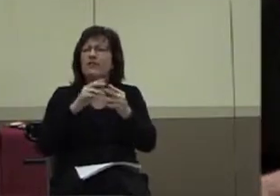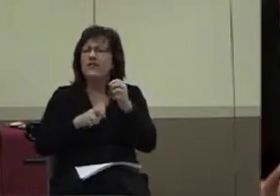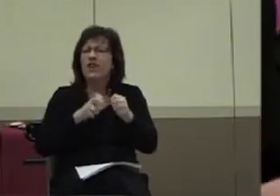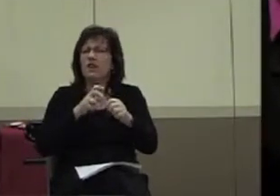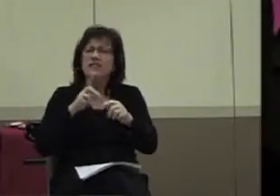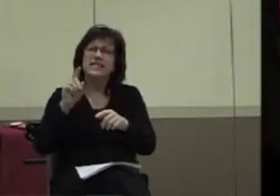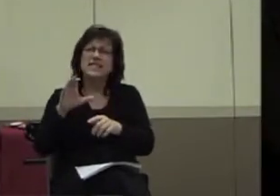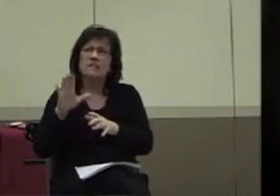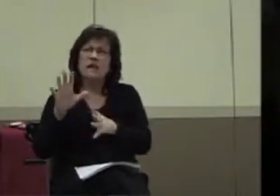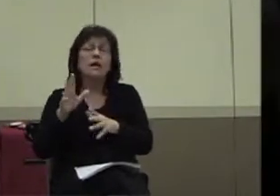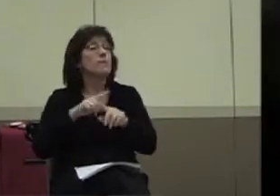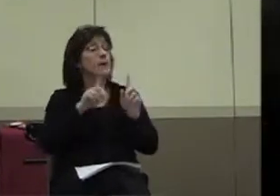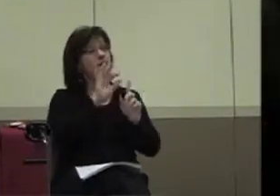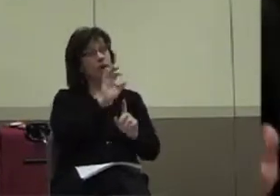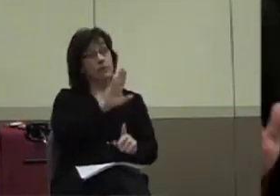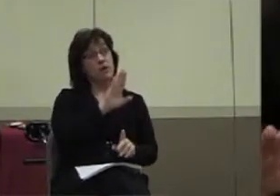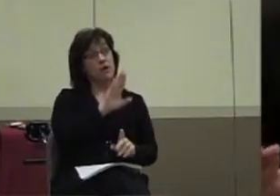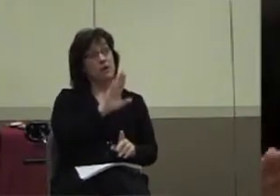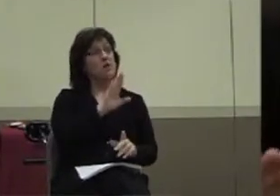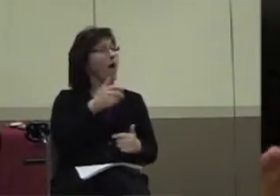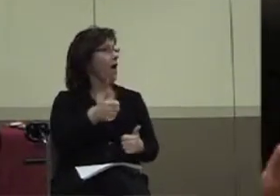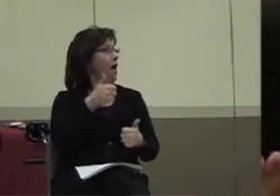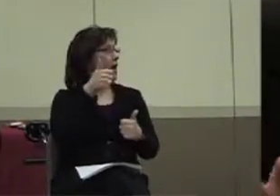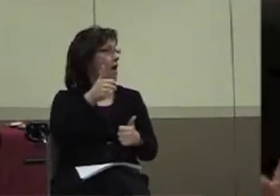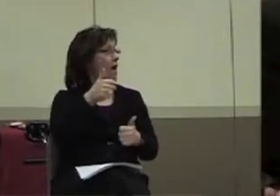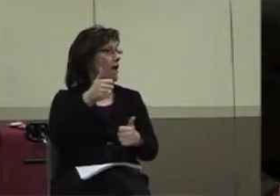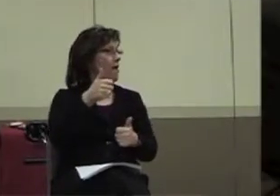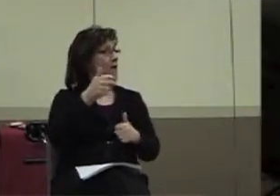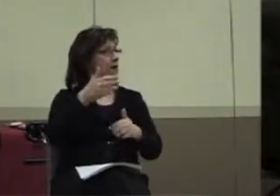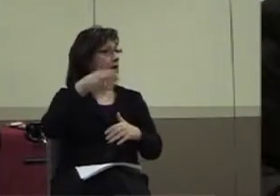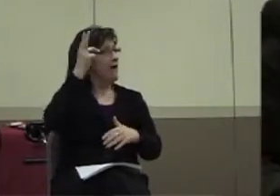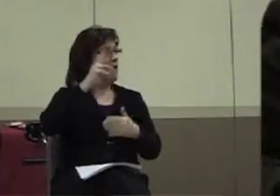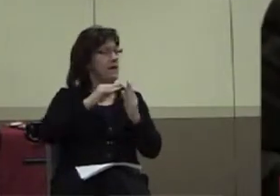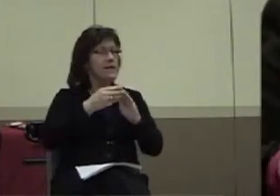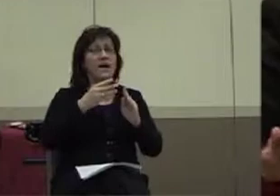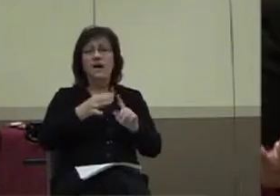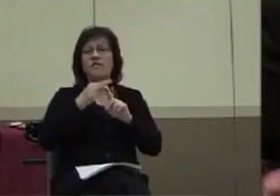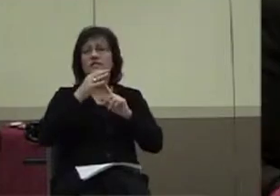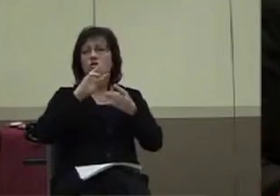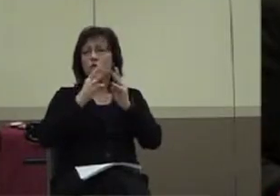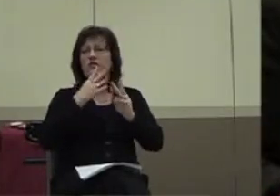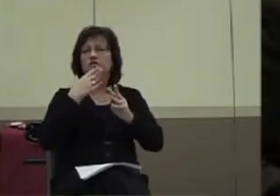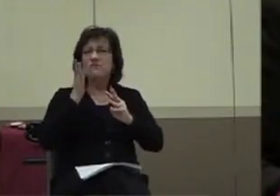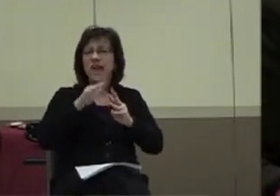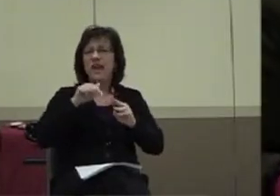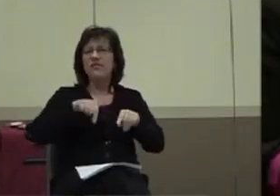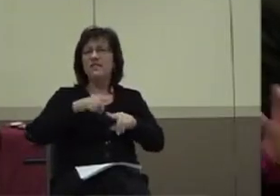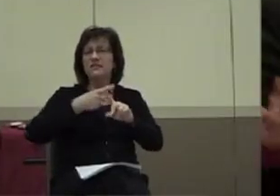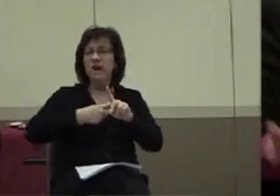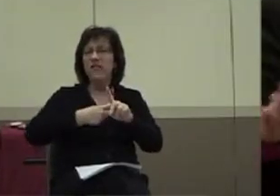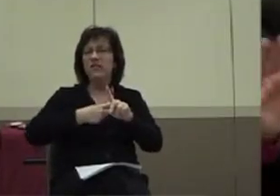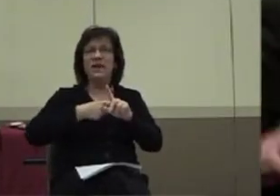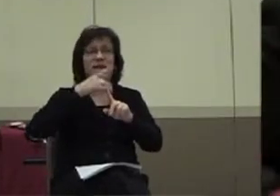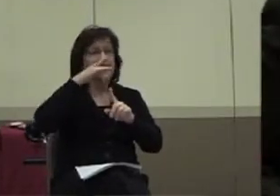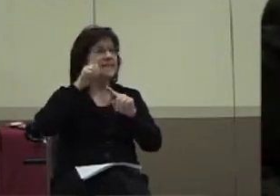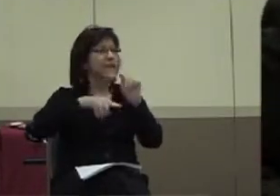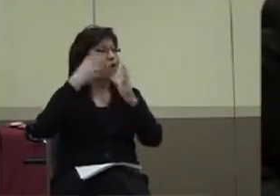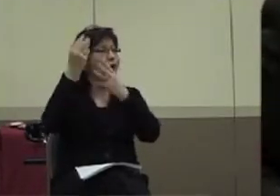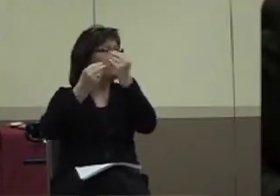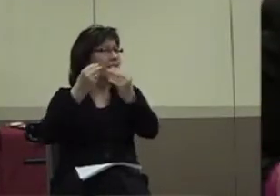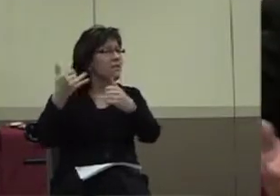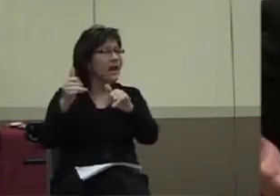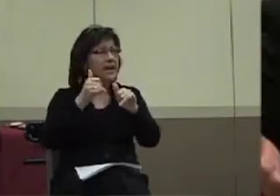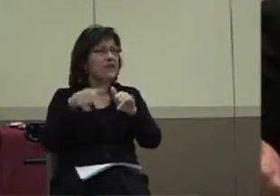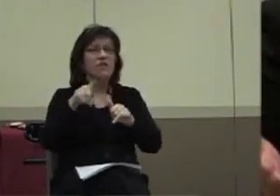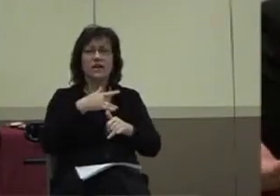but February, unless the weather gets really bad later this month and kids don't get outside to play, you're feeling pretty